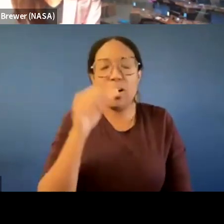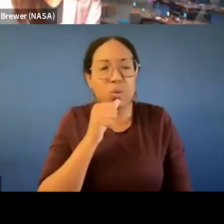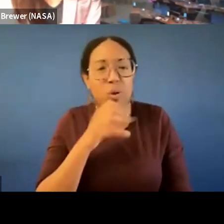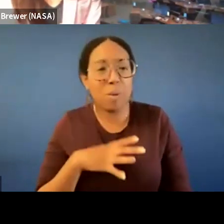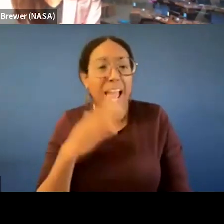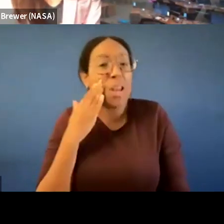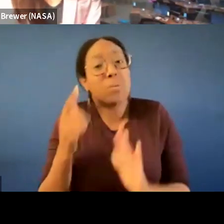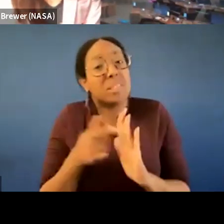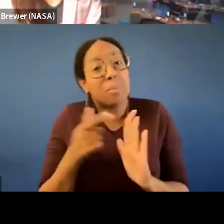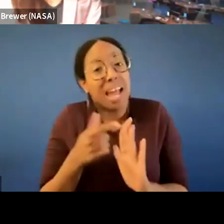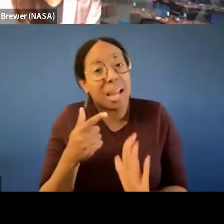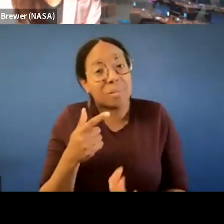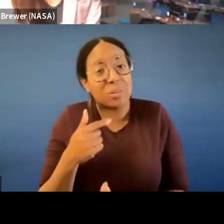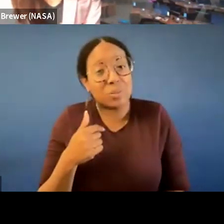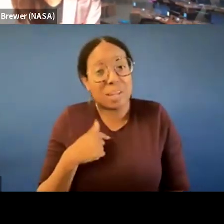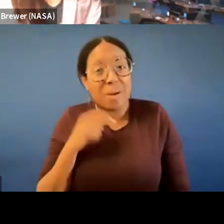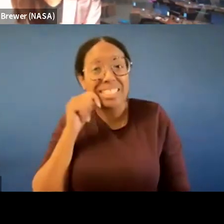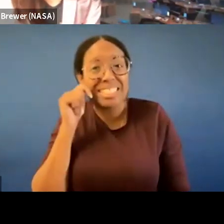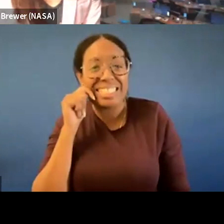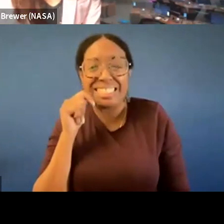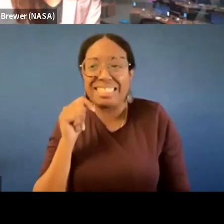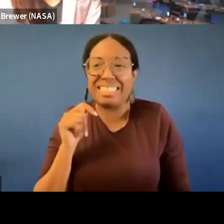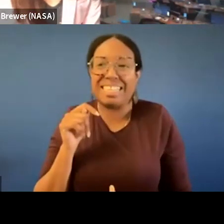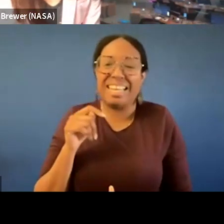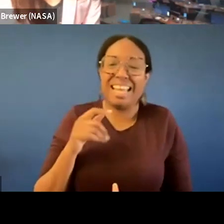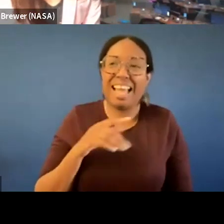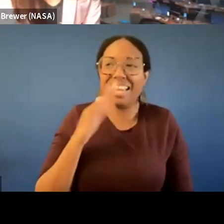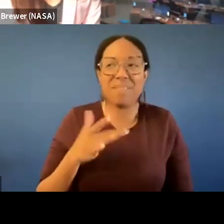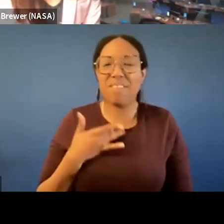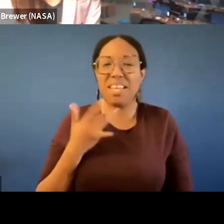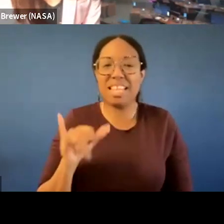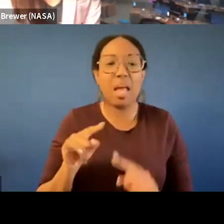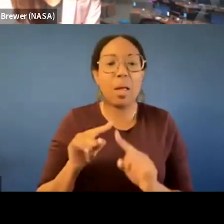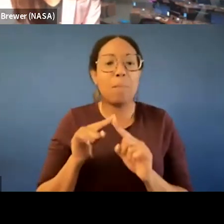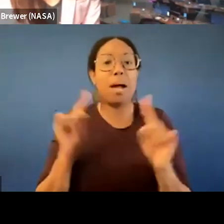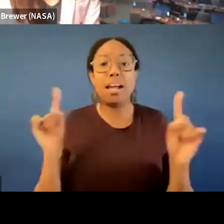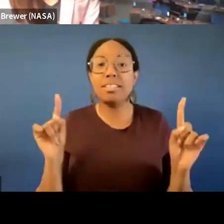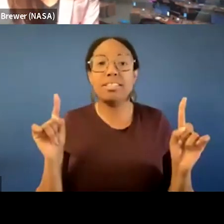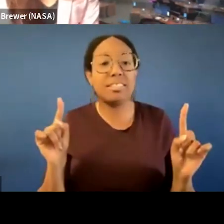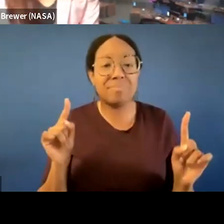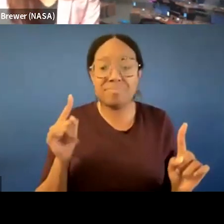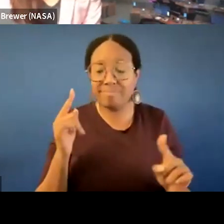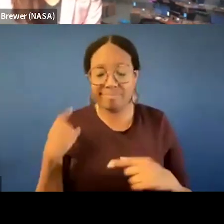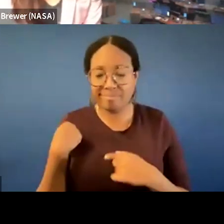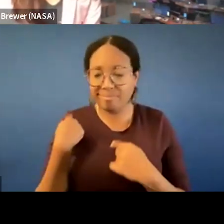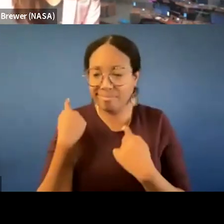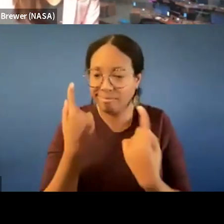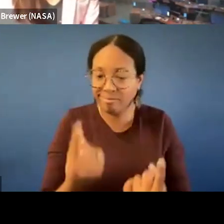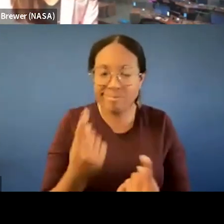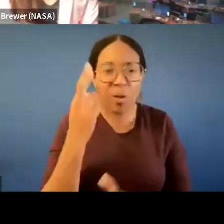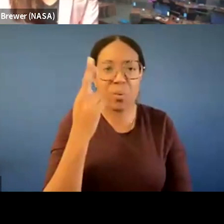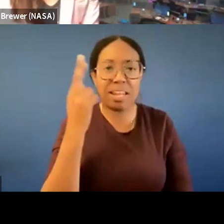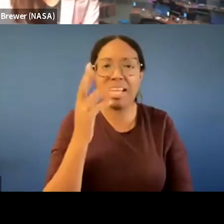would always say, you know, giving up's not an option. And don't look back. You only get dust in your eyes. And I have found that to